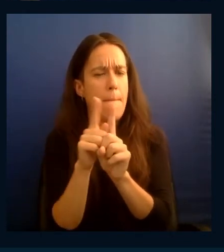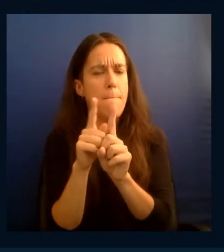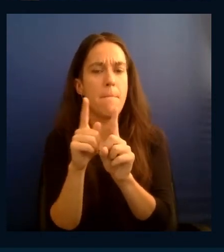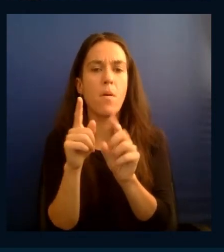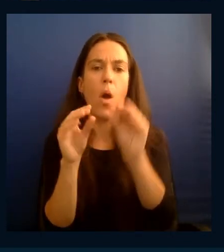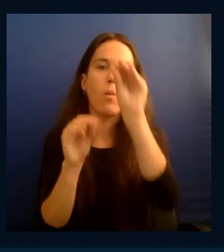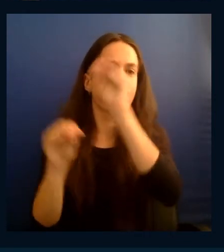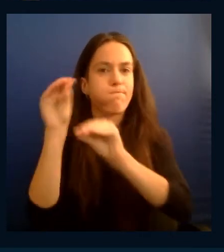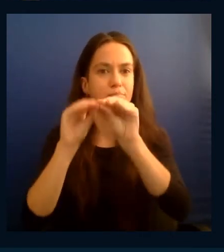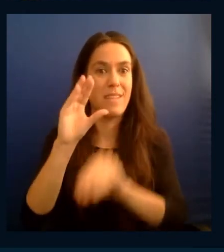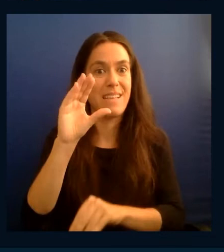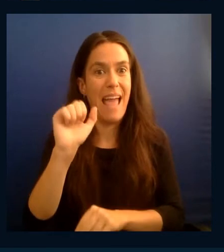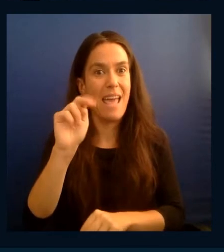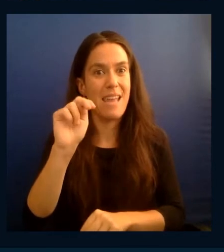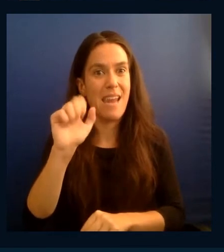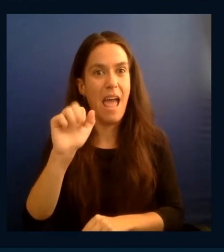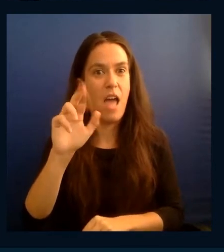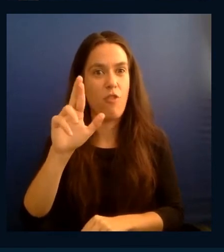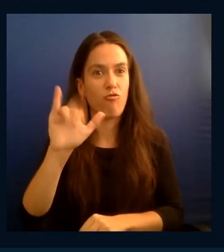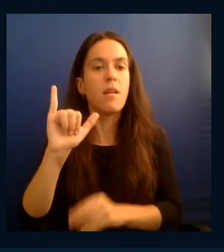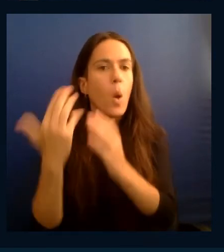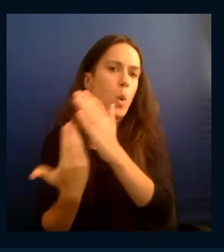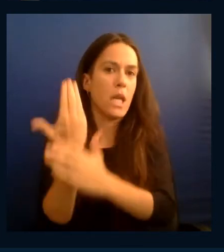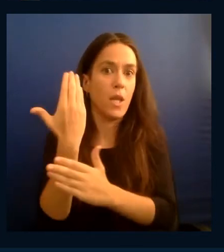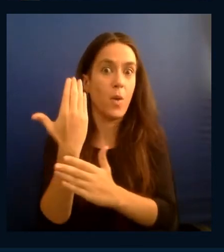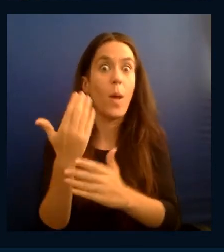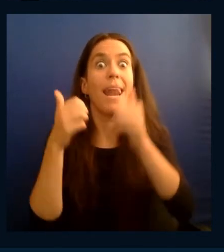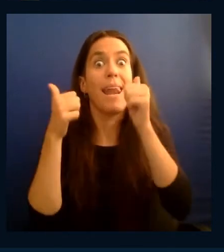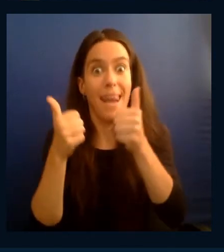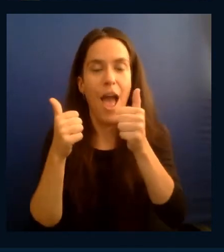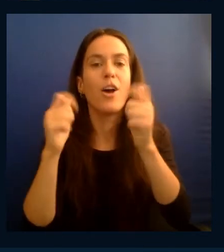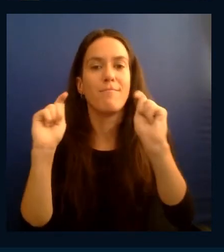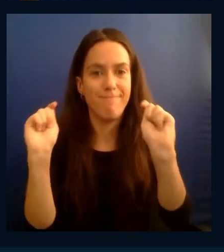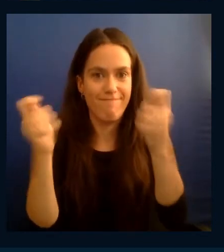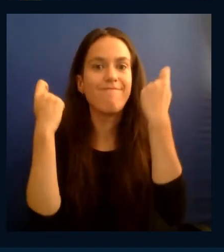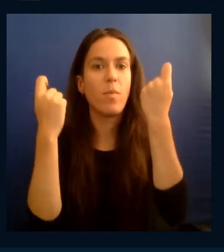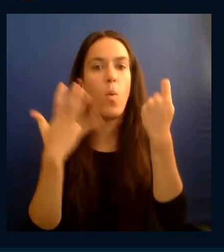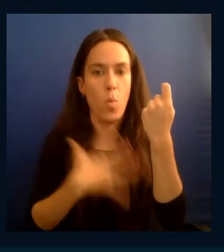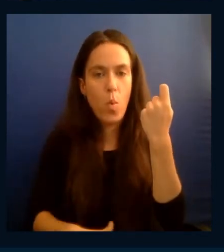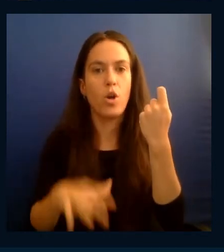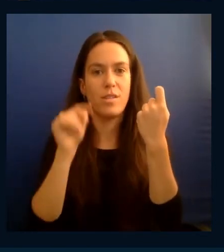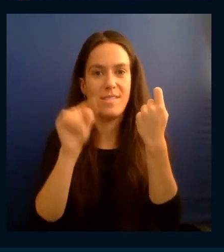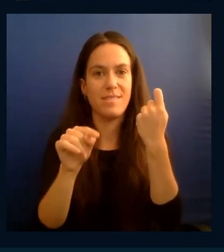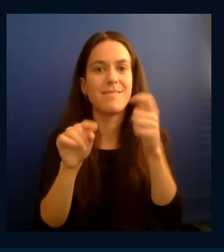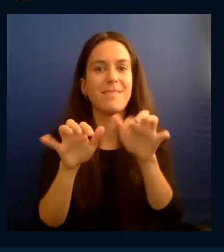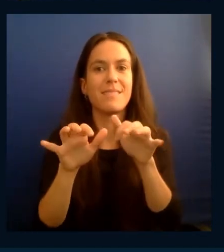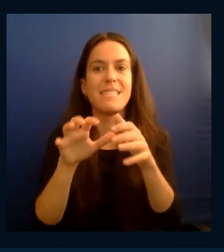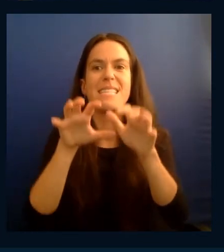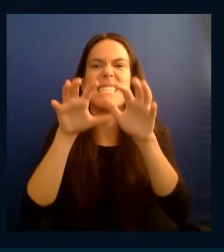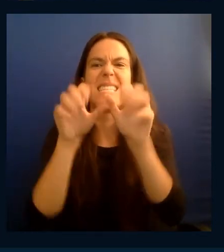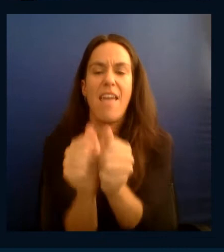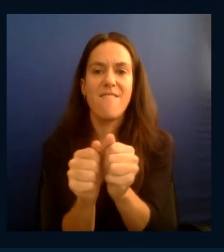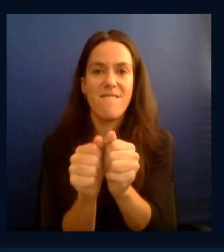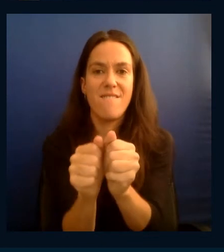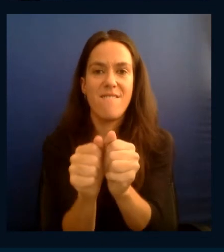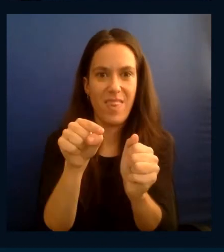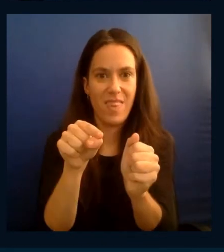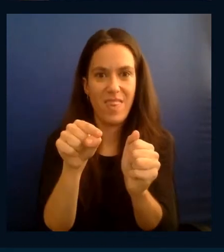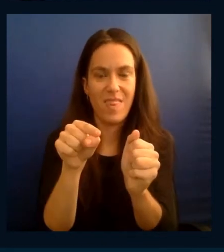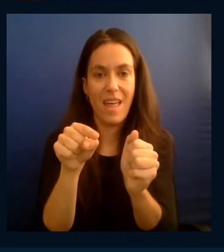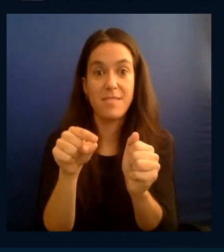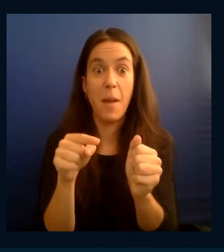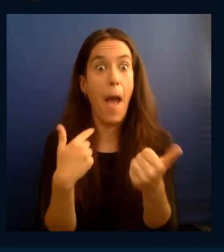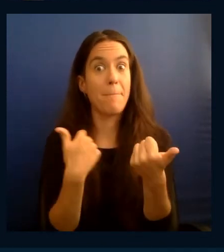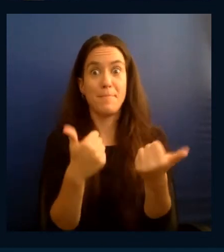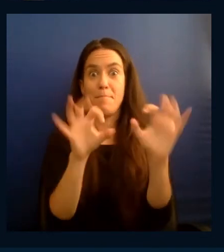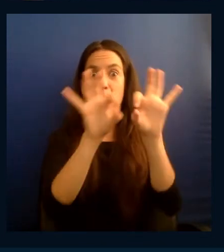our Canary environment. And yes, we want to go to our staging slot. So I'm going to go ahead and save this. And I'm really happy with this pipeline.